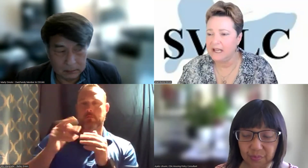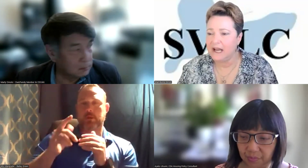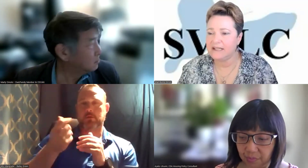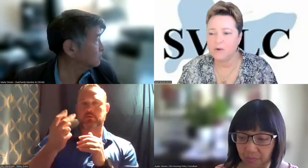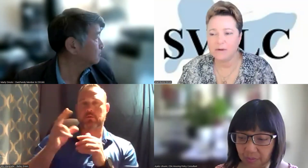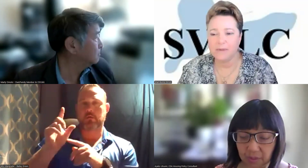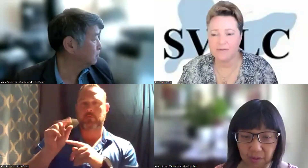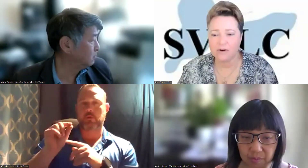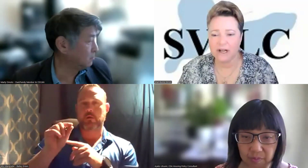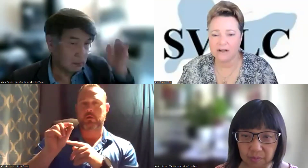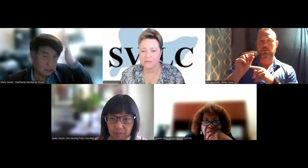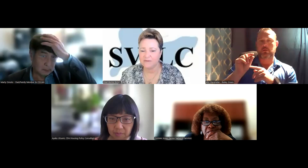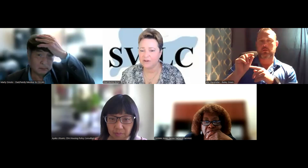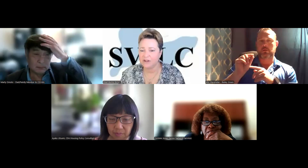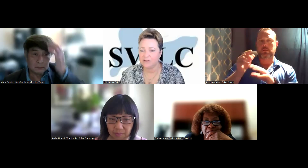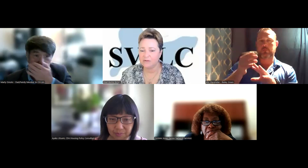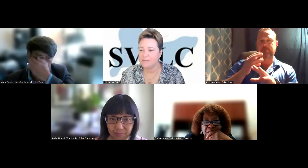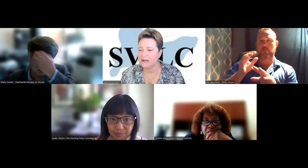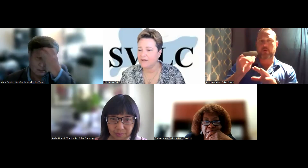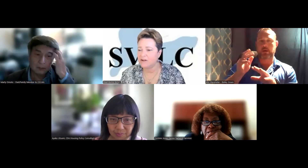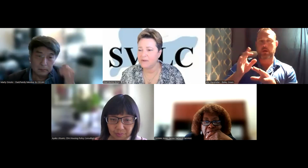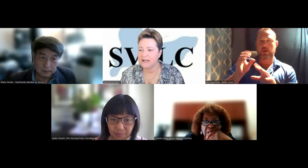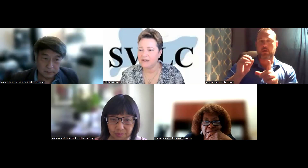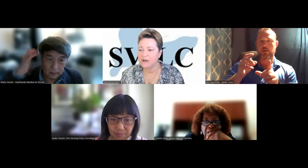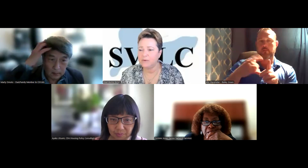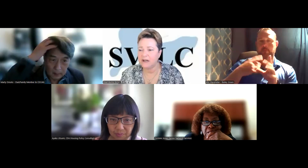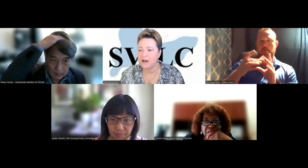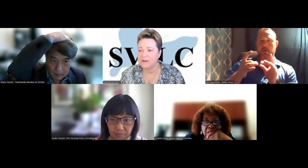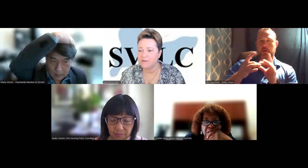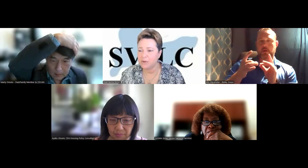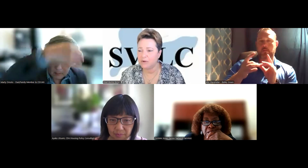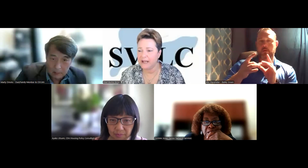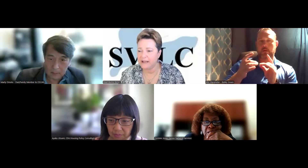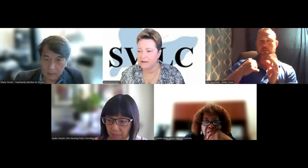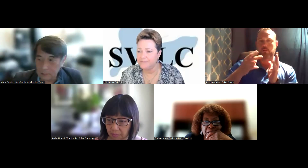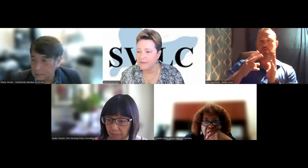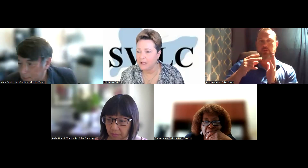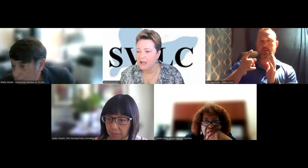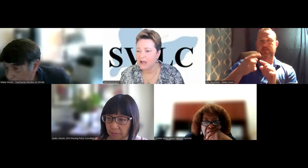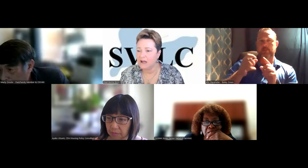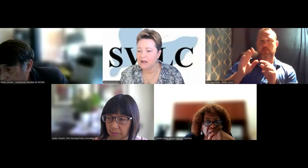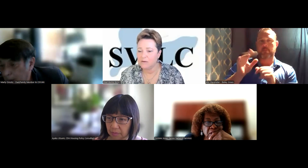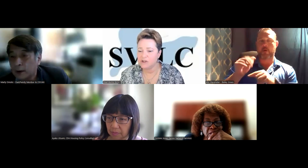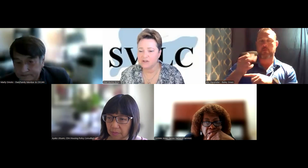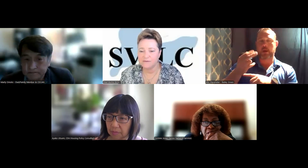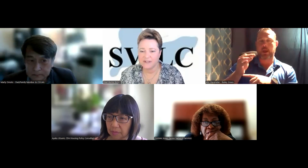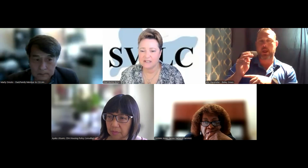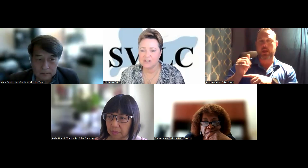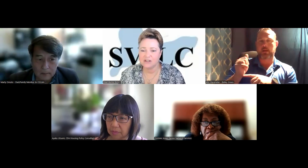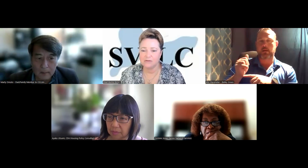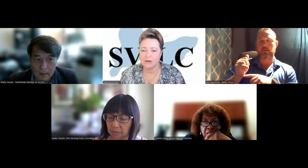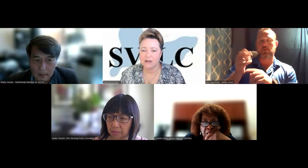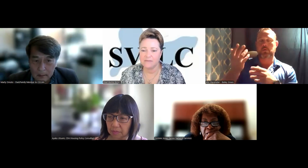12:20. I did want to, before Ayako, before you made another comment, I did want to read a comment from Barbara Hanna, which